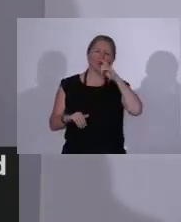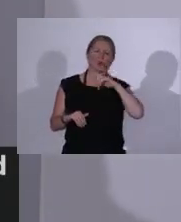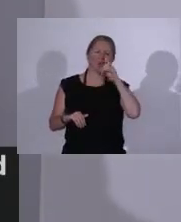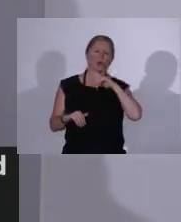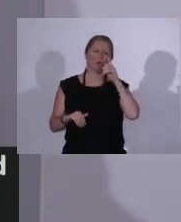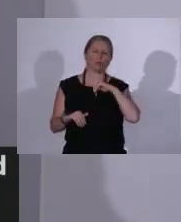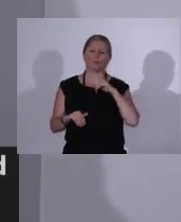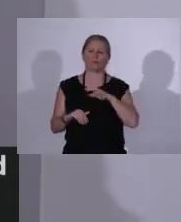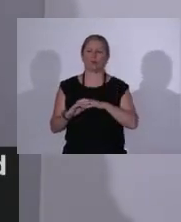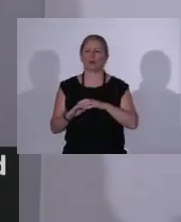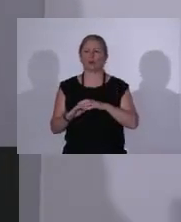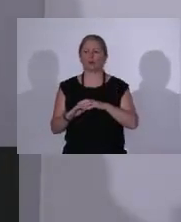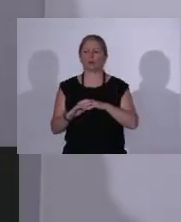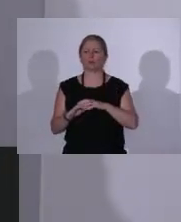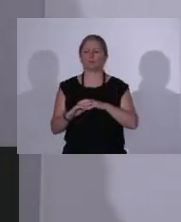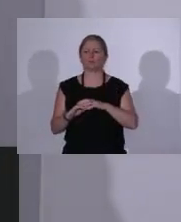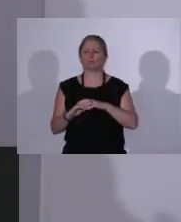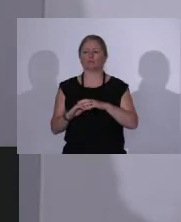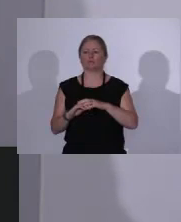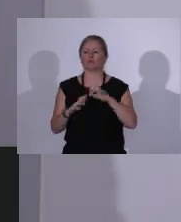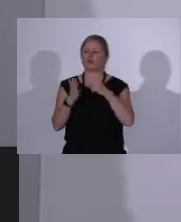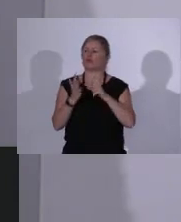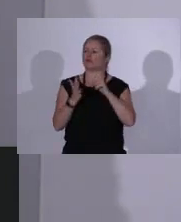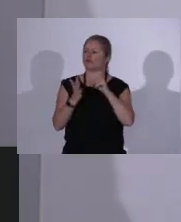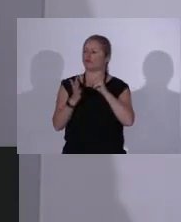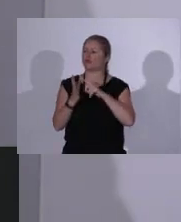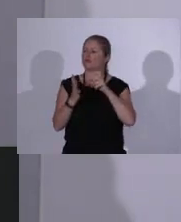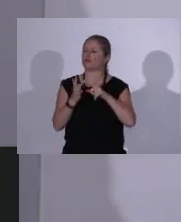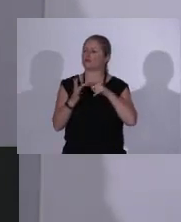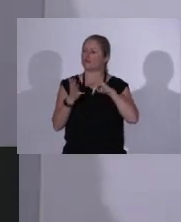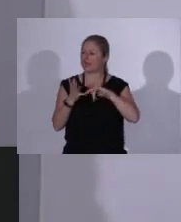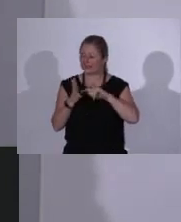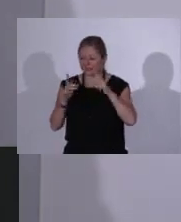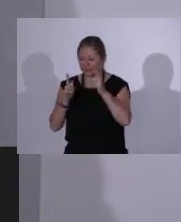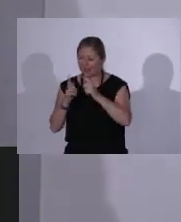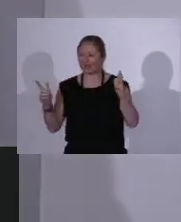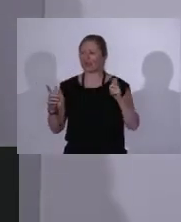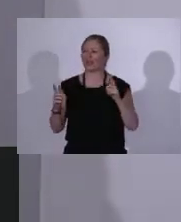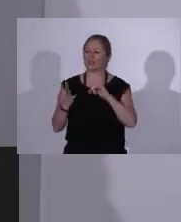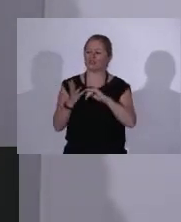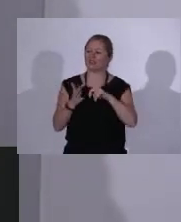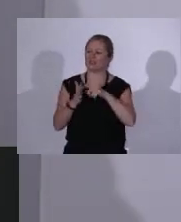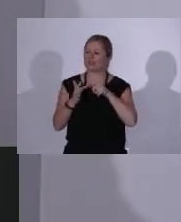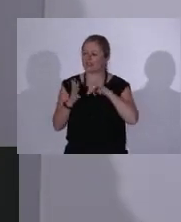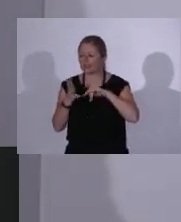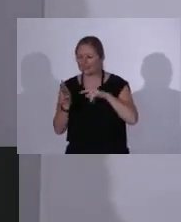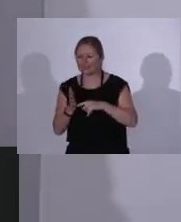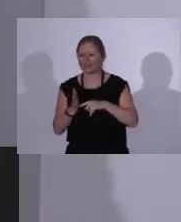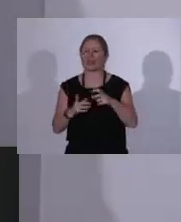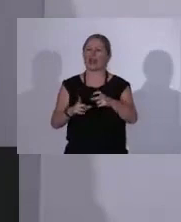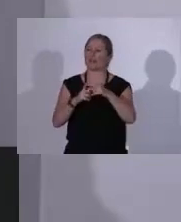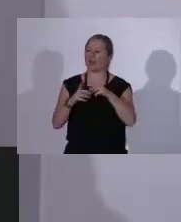homophobic language, racist language, sexist, ableist language. That's the really hard group to